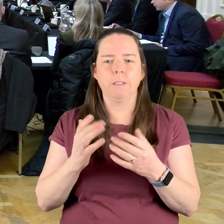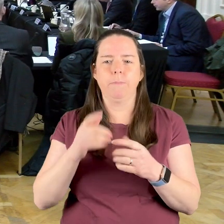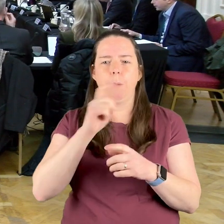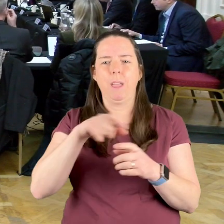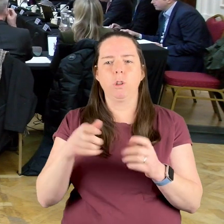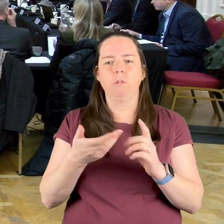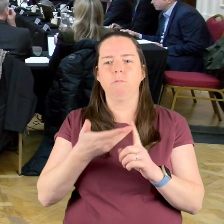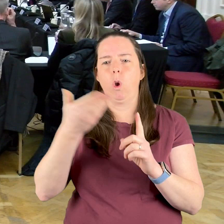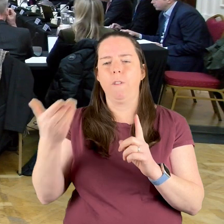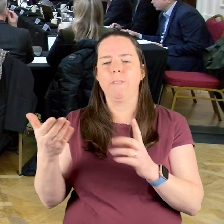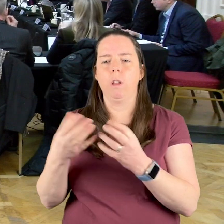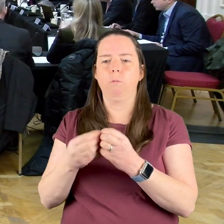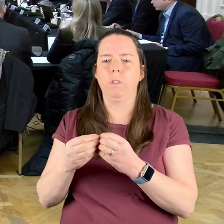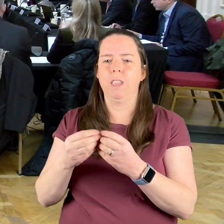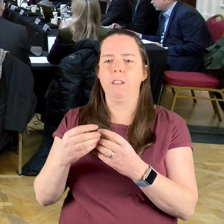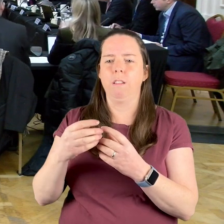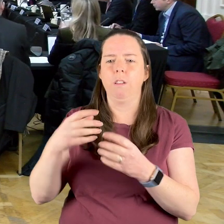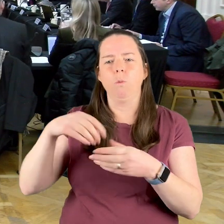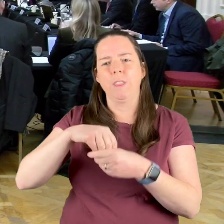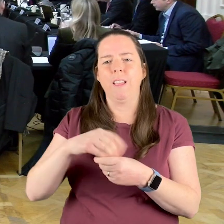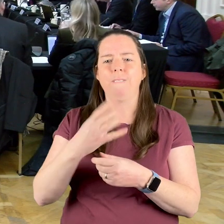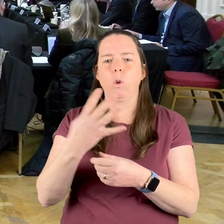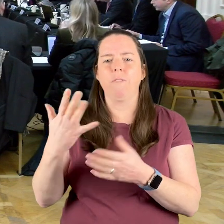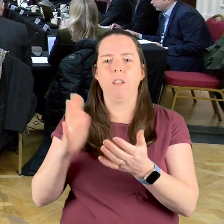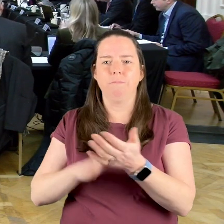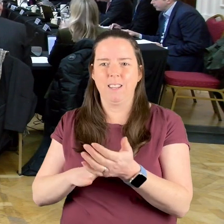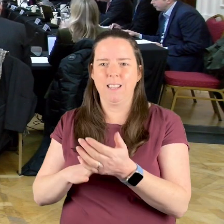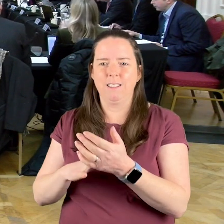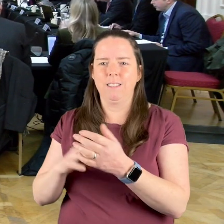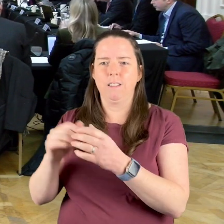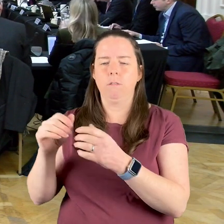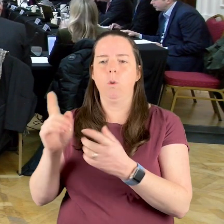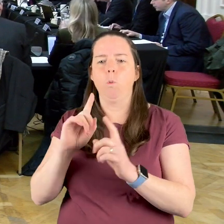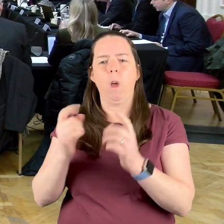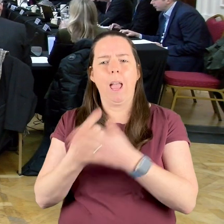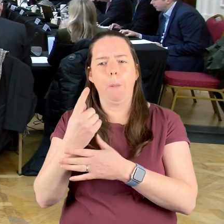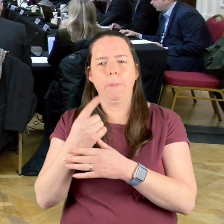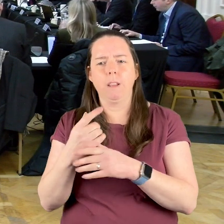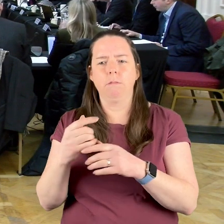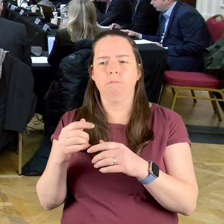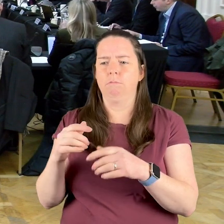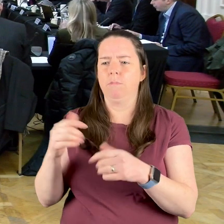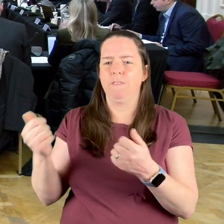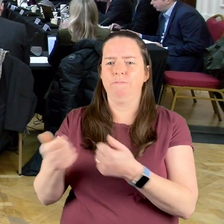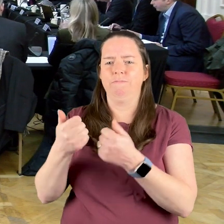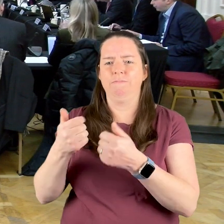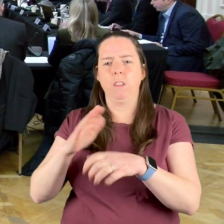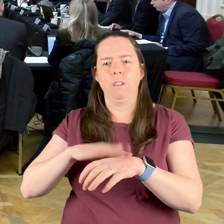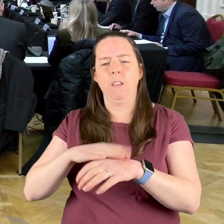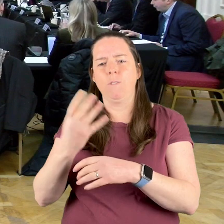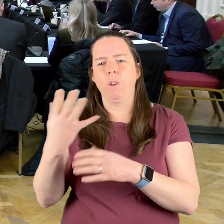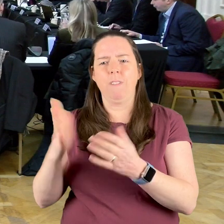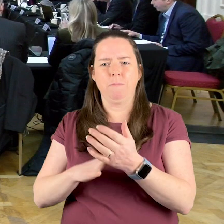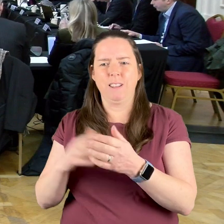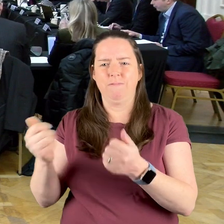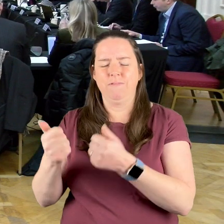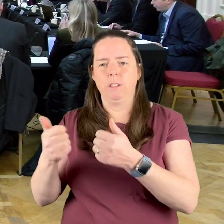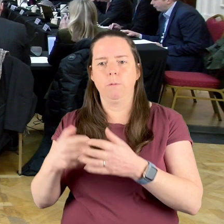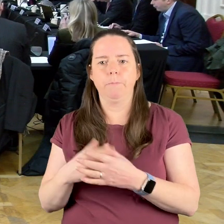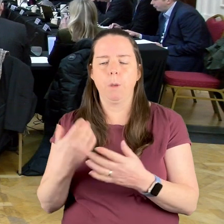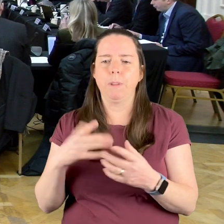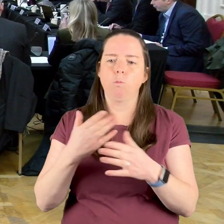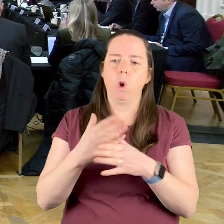patients over within a 45-minute time frame and what would happen once that timeline was